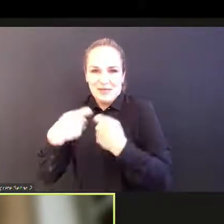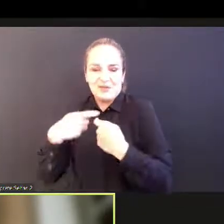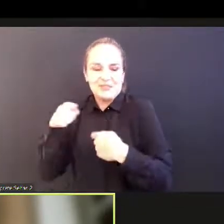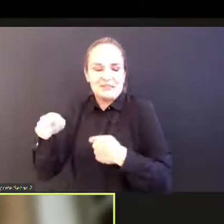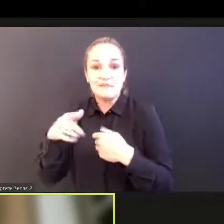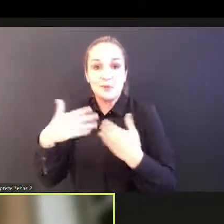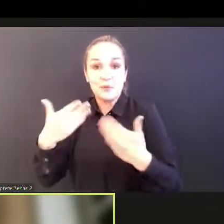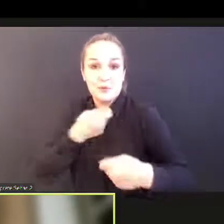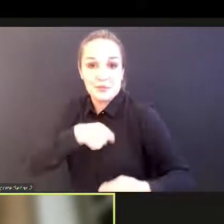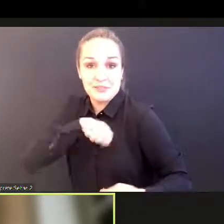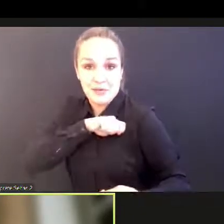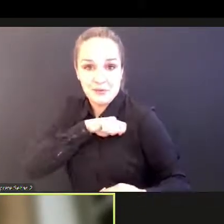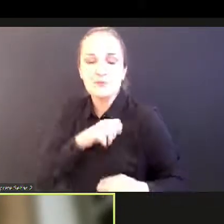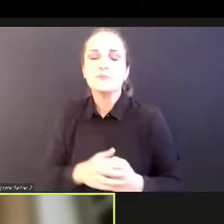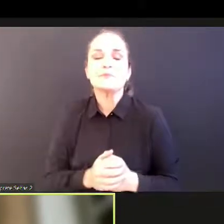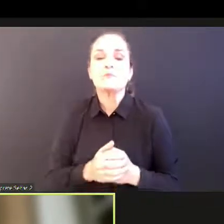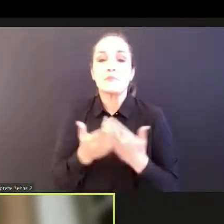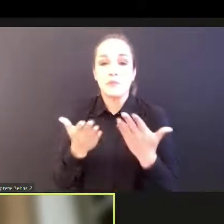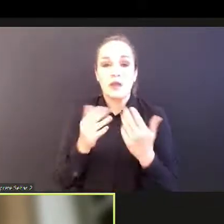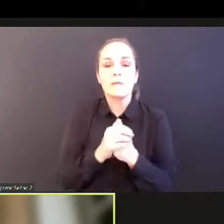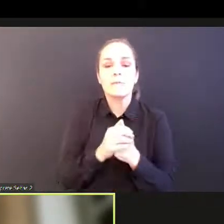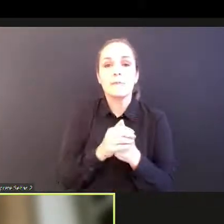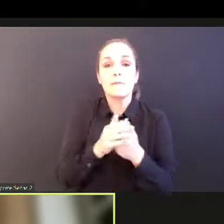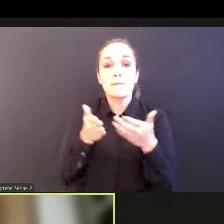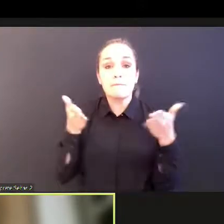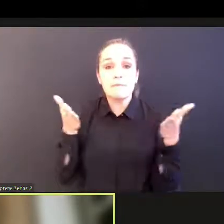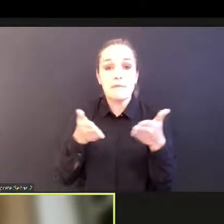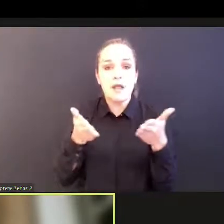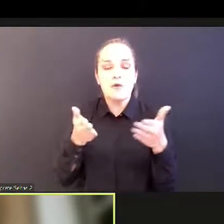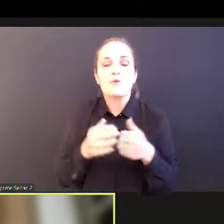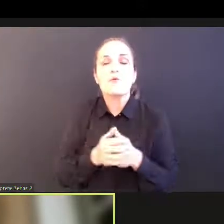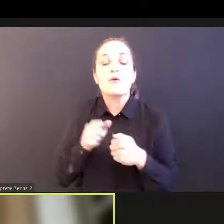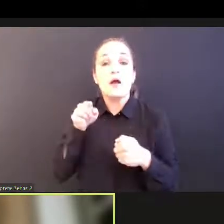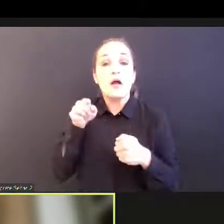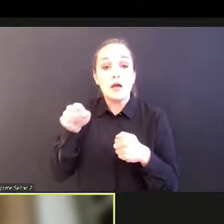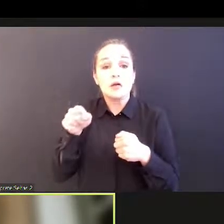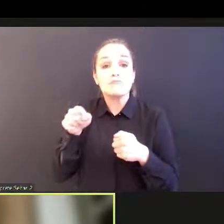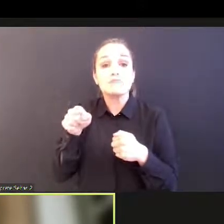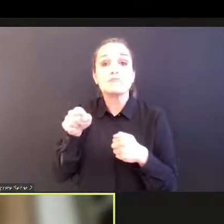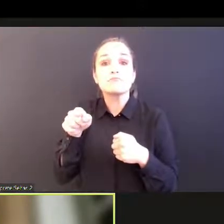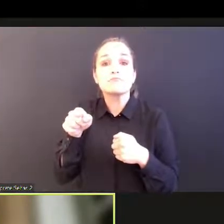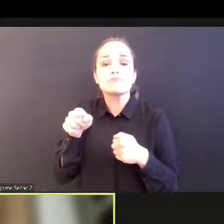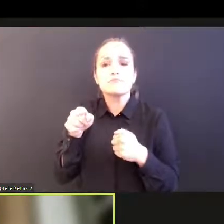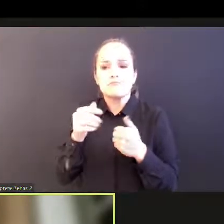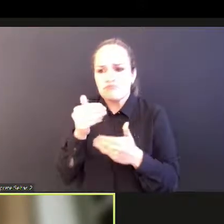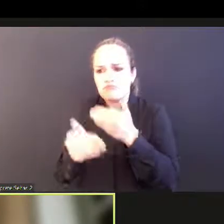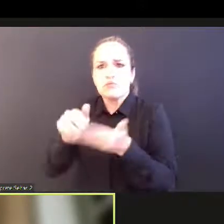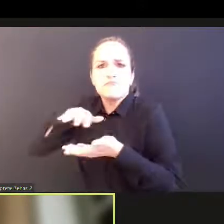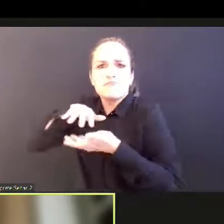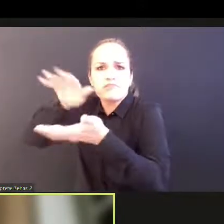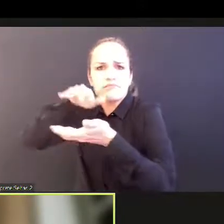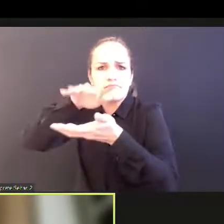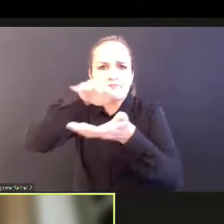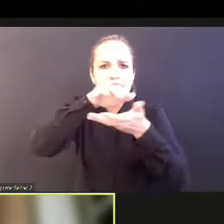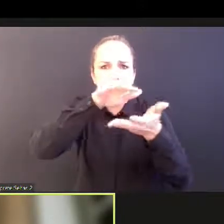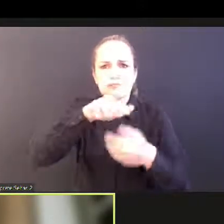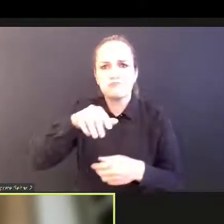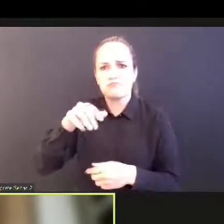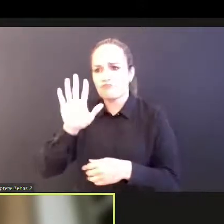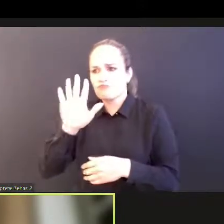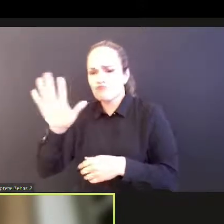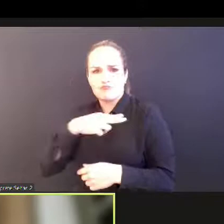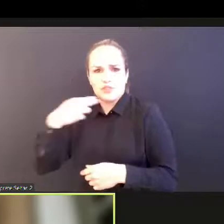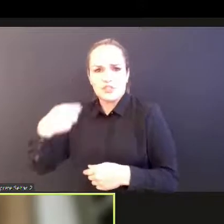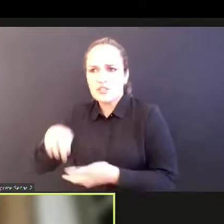an exporter of services through investments. And that's again actually enabling its e-commerce trade in the region. It's investing